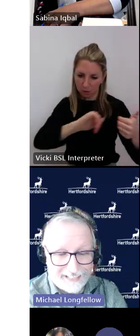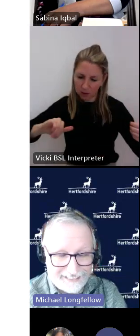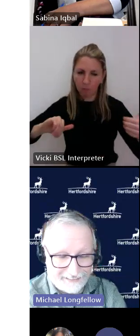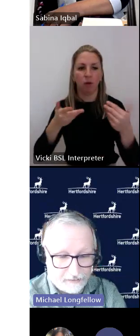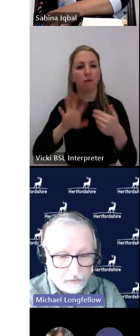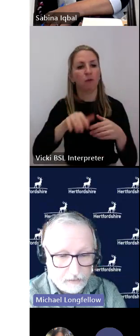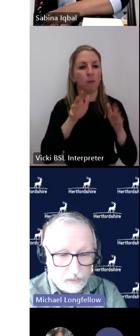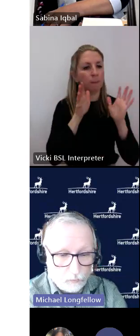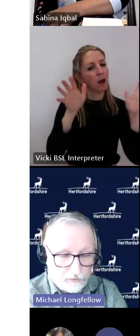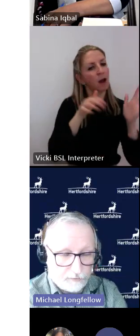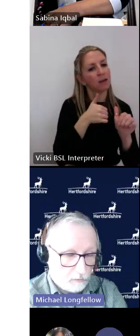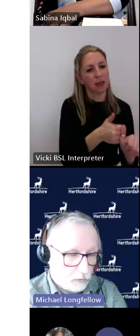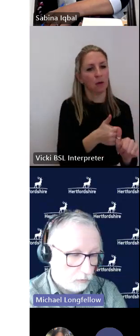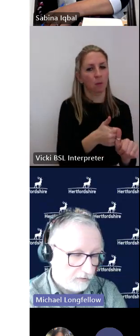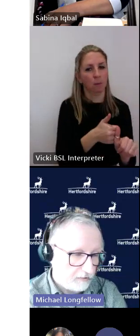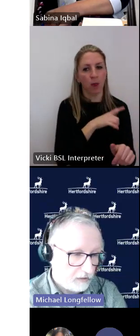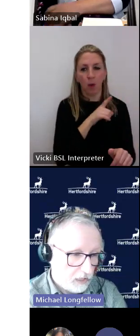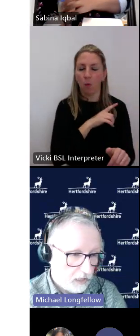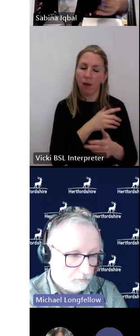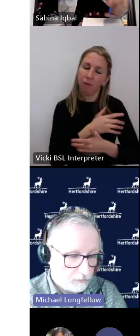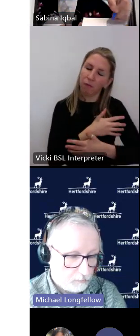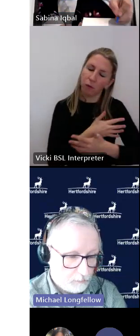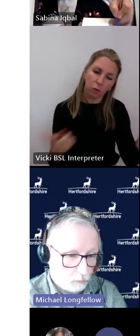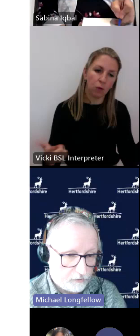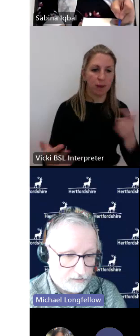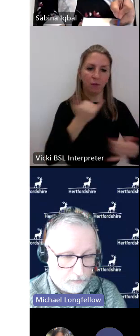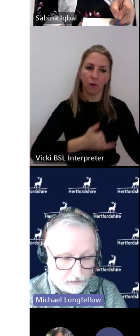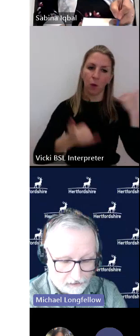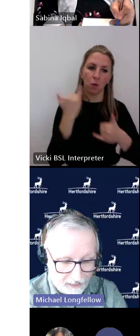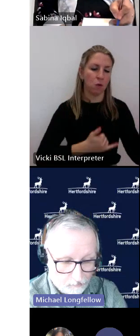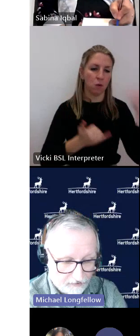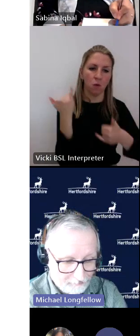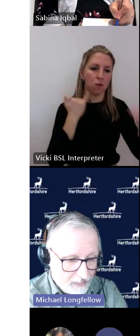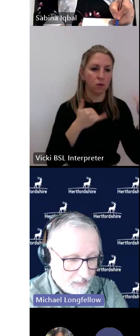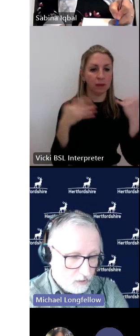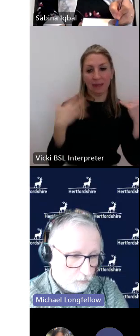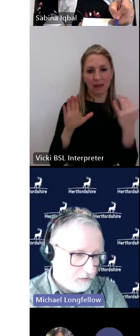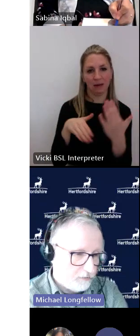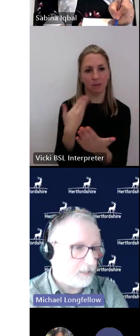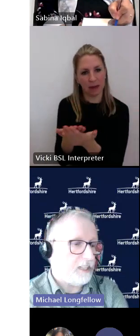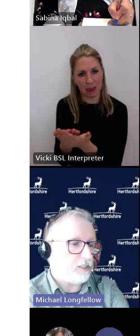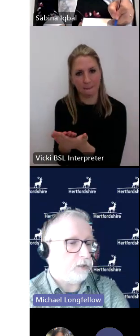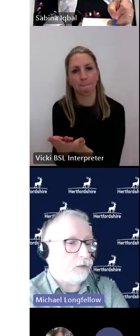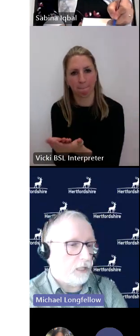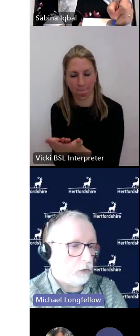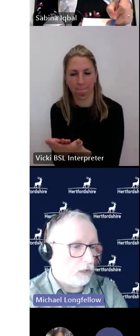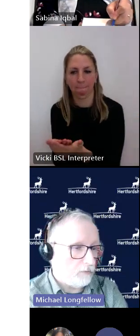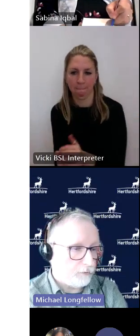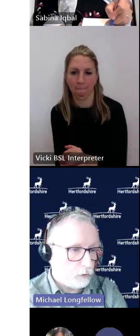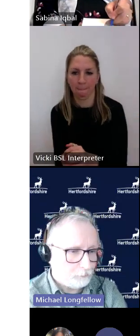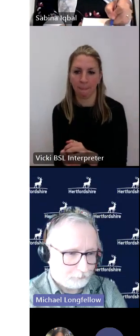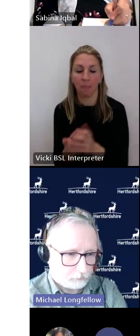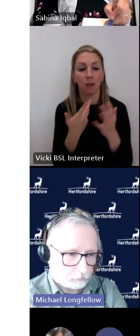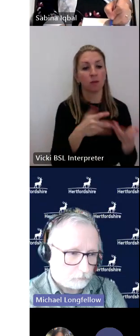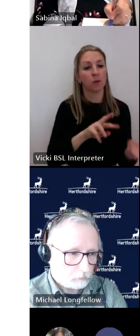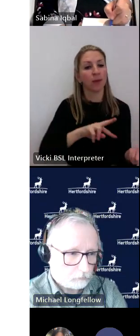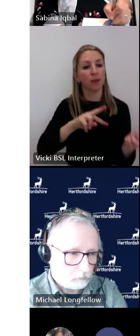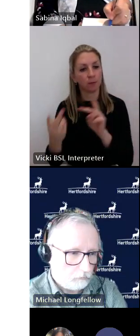being inundated with phone calls from people wanting to make claims. We converted it to an online